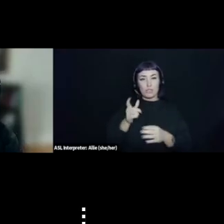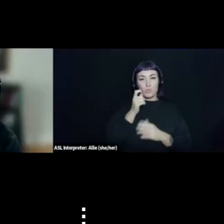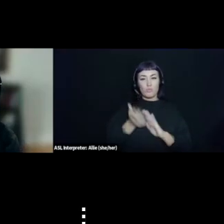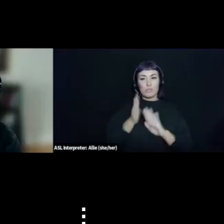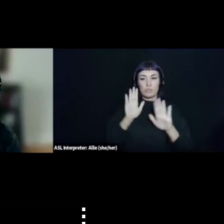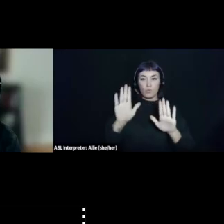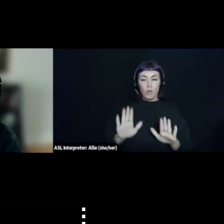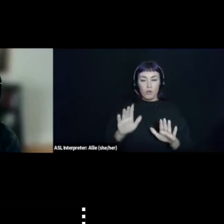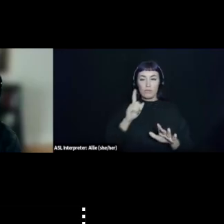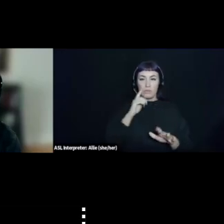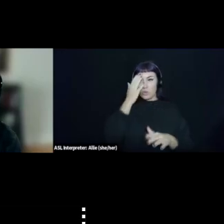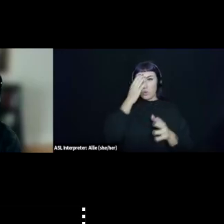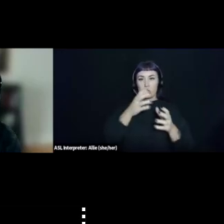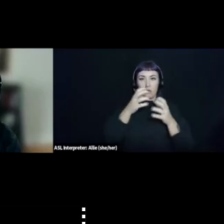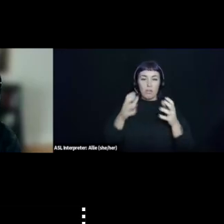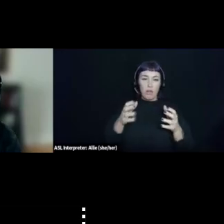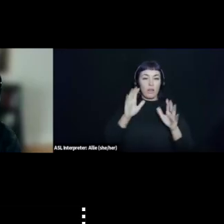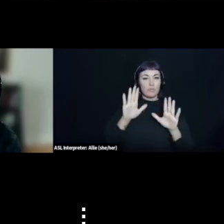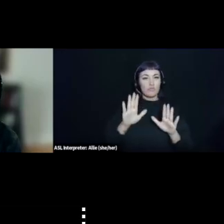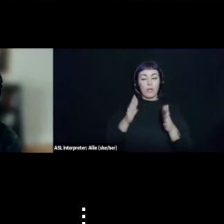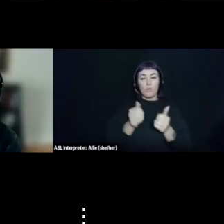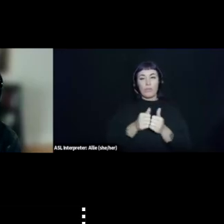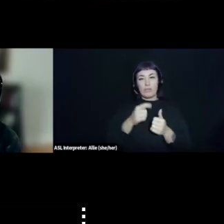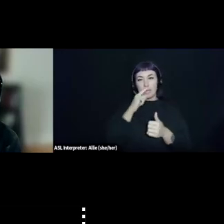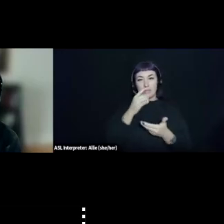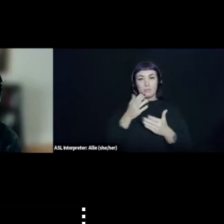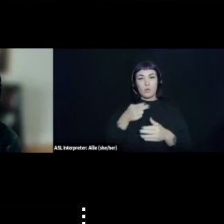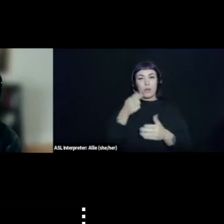knows a lot and is great with kids. So